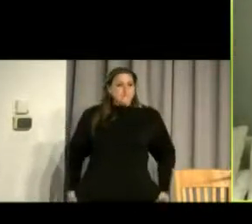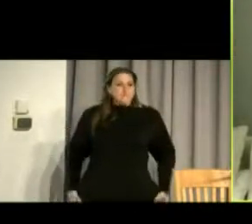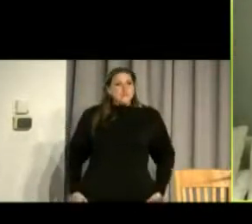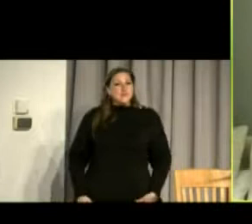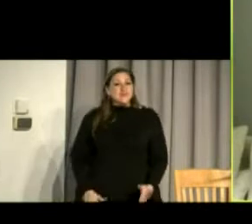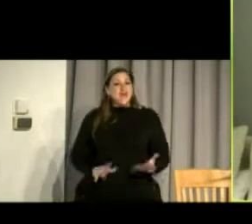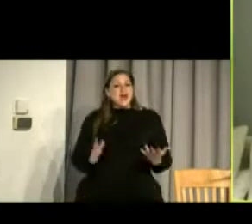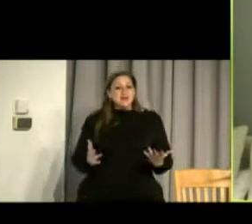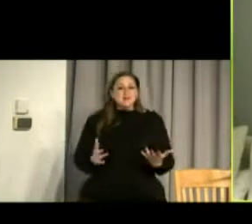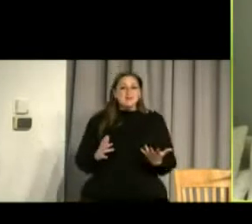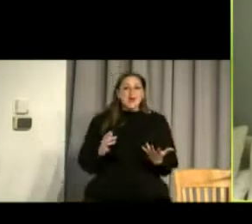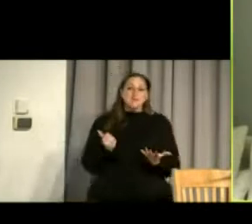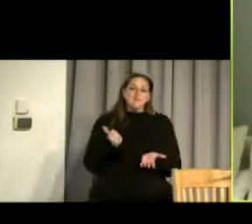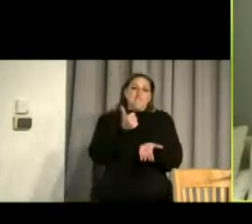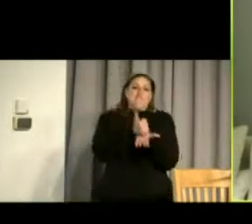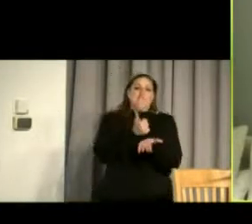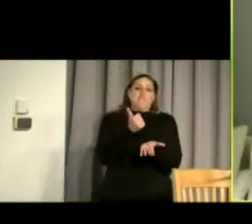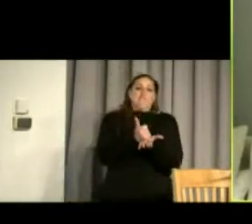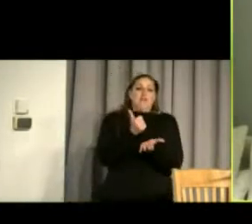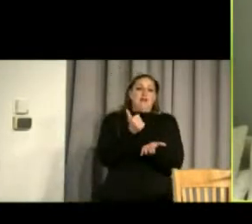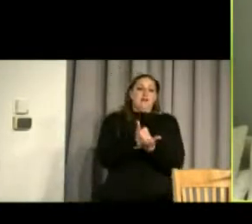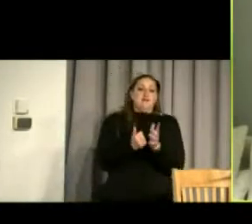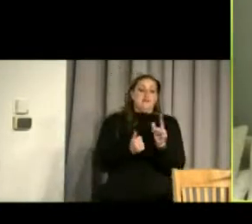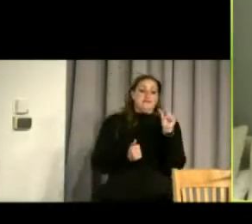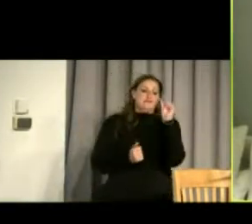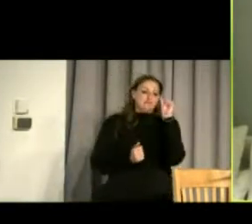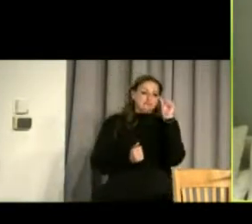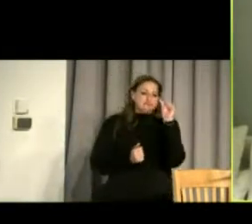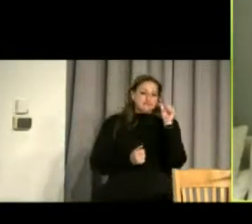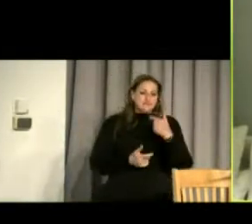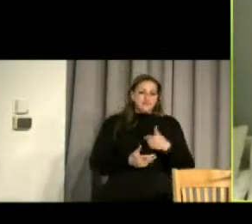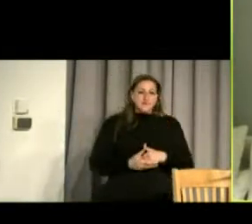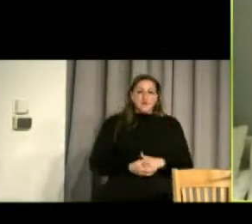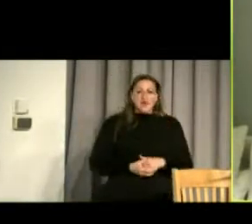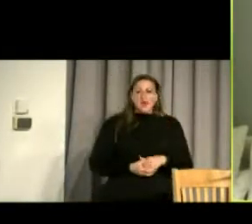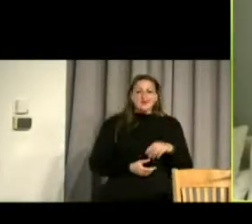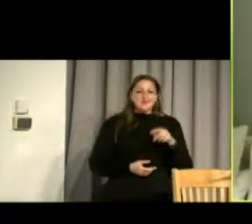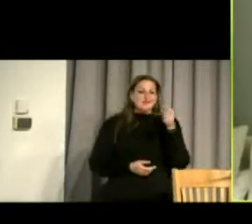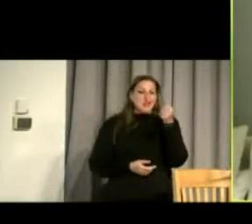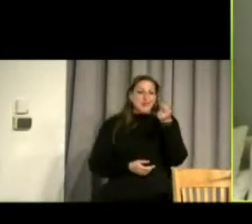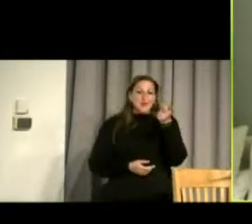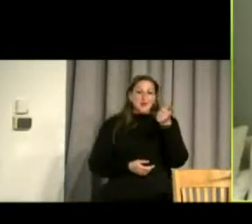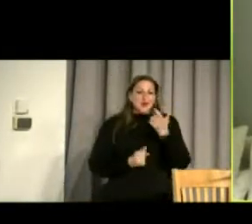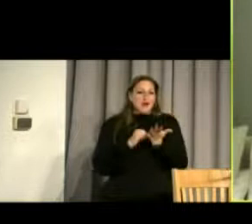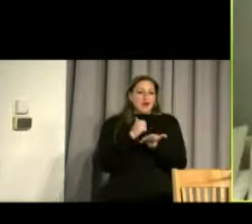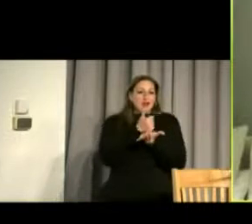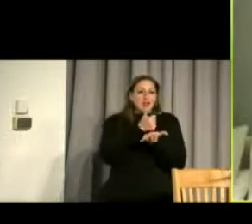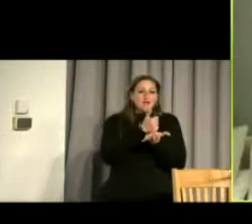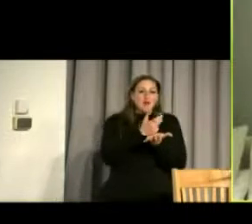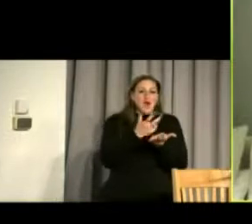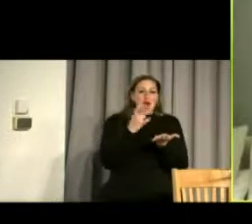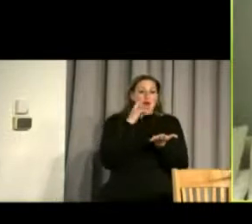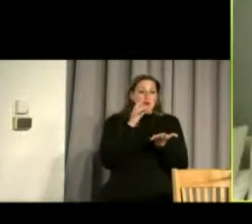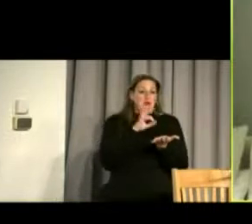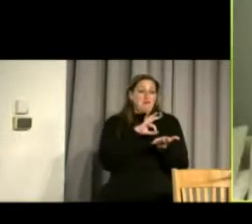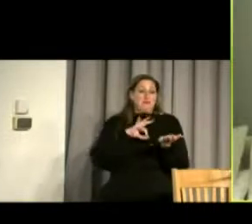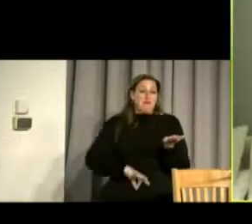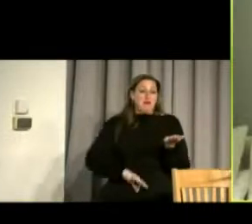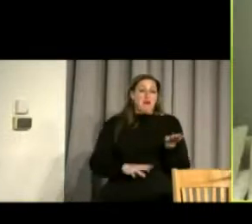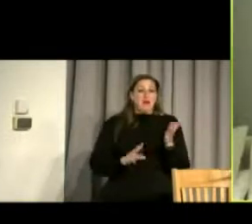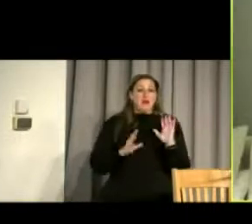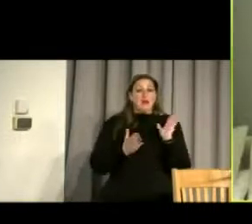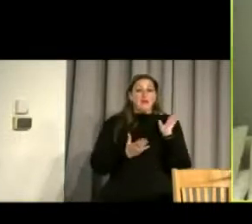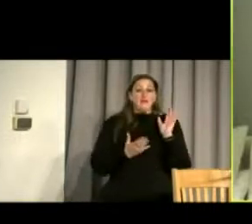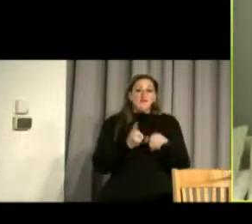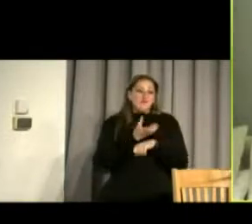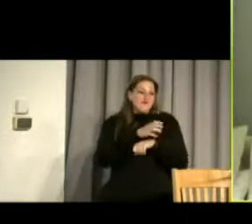helpful to a small part, right? And the only reason I give them that credit is because they have been forced to